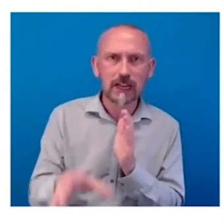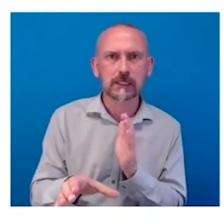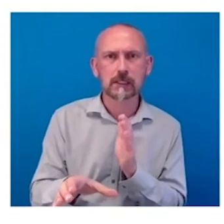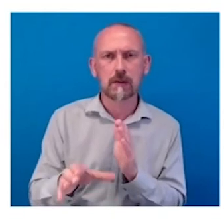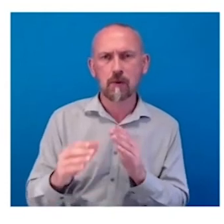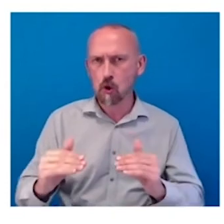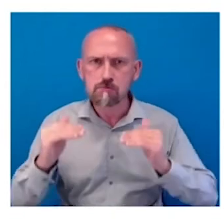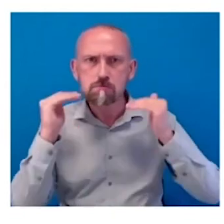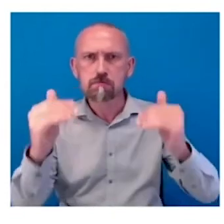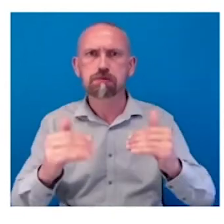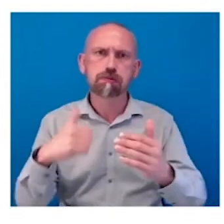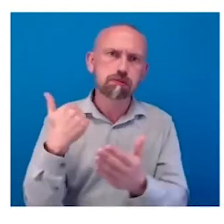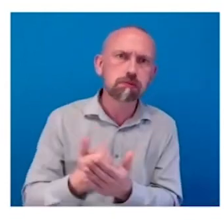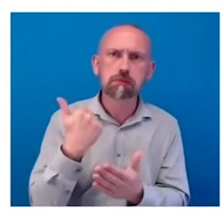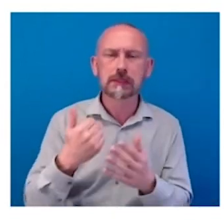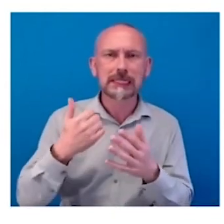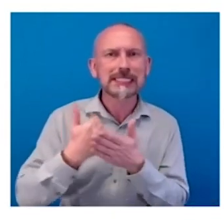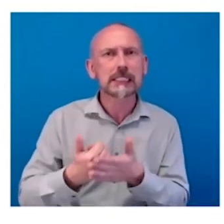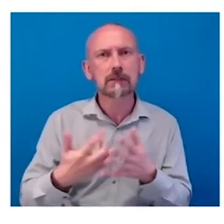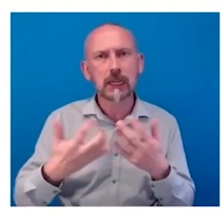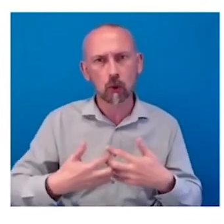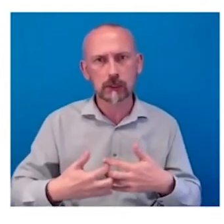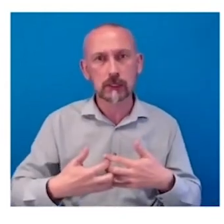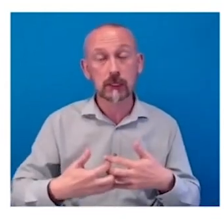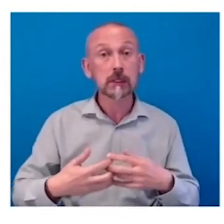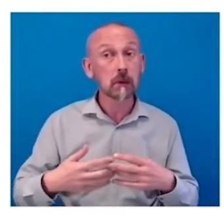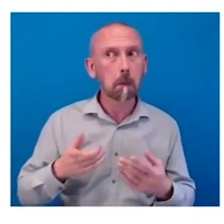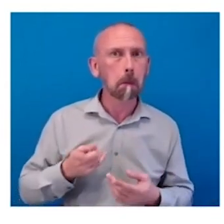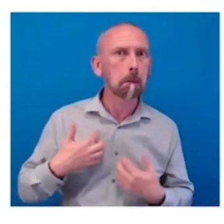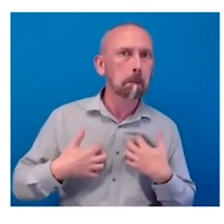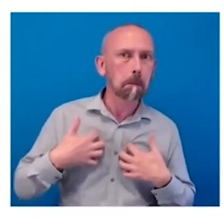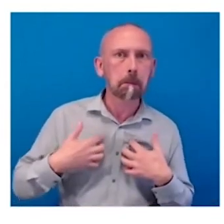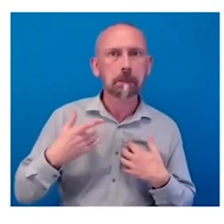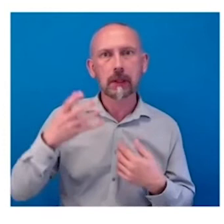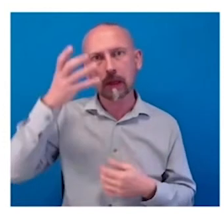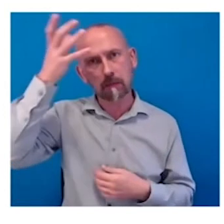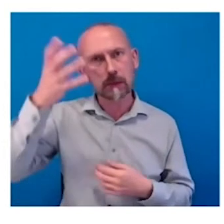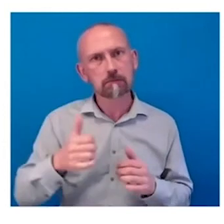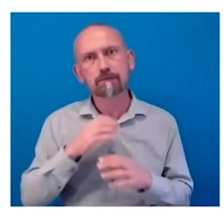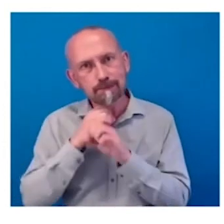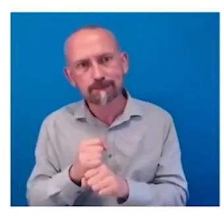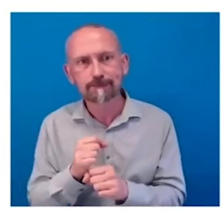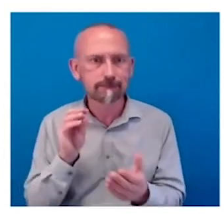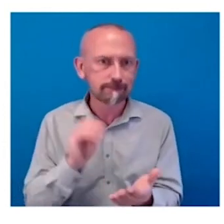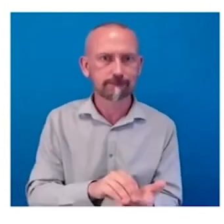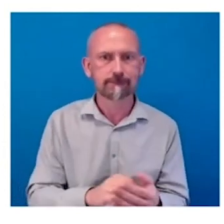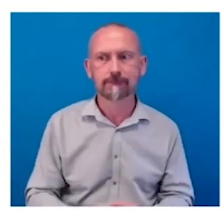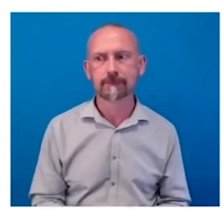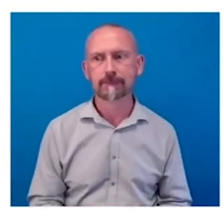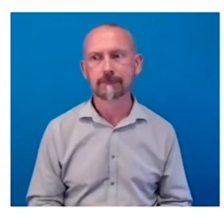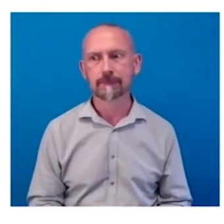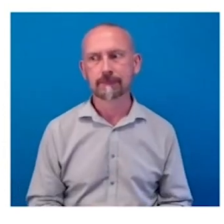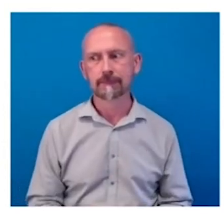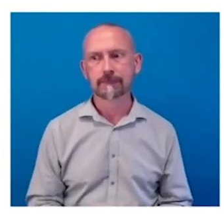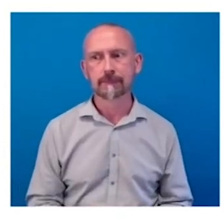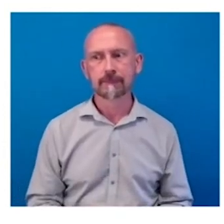great to see the government thinking about that from a research and development funding point of view. And then finally,